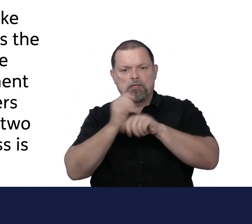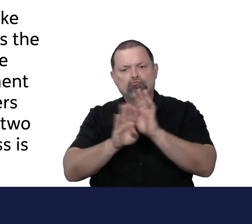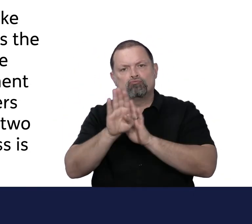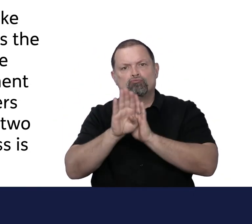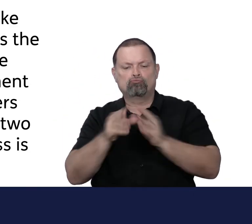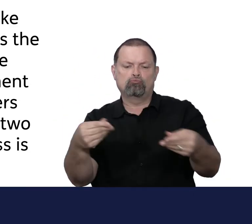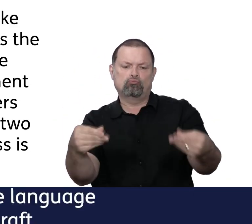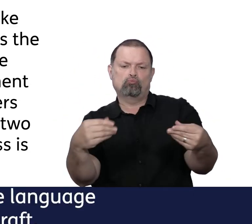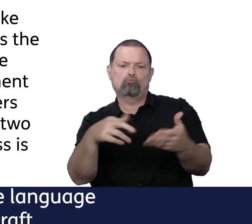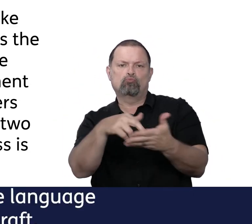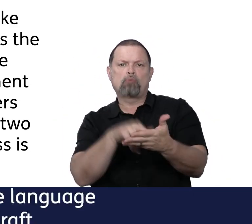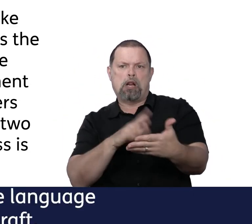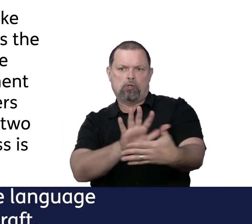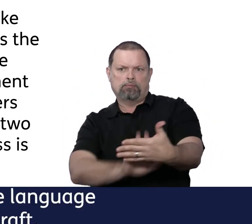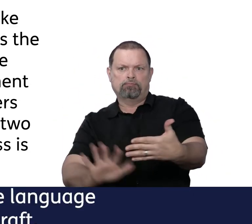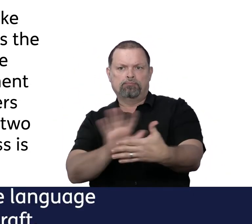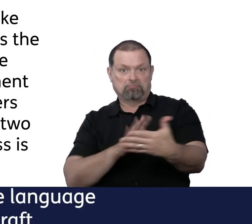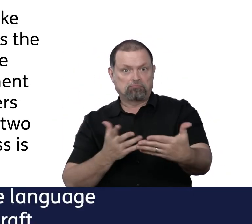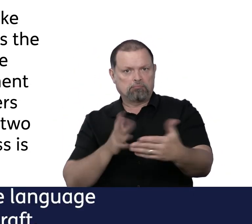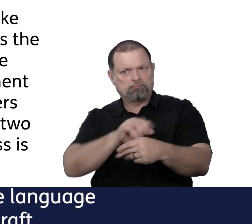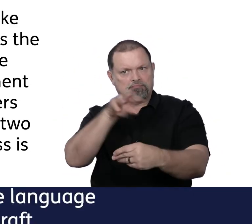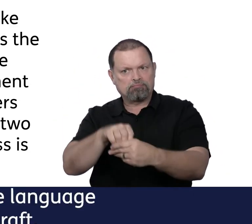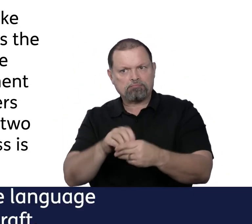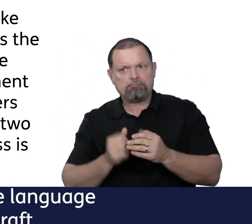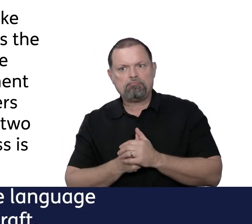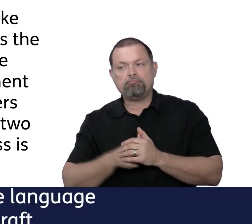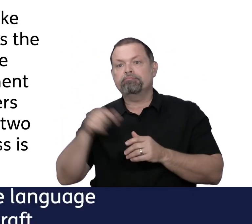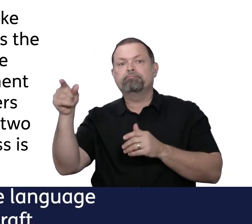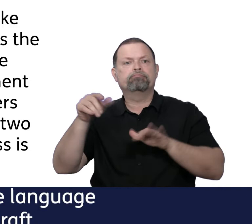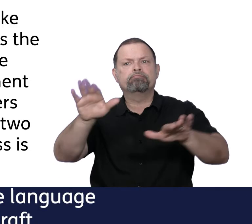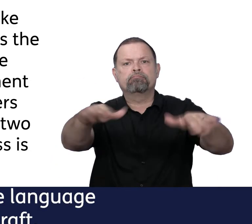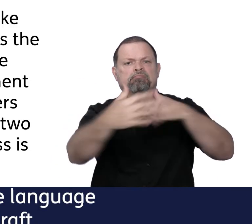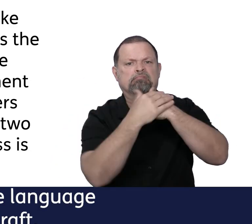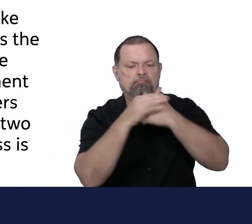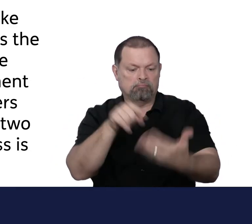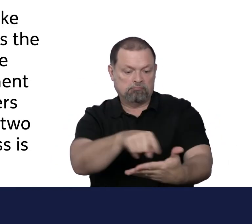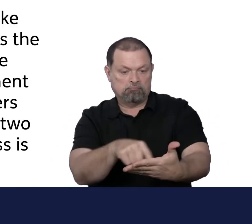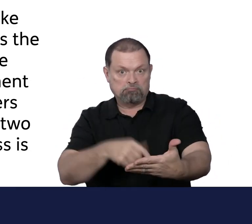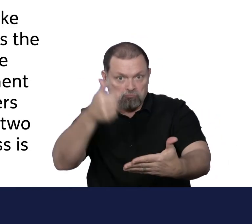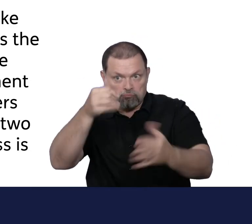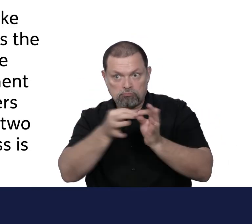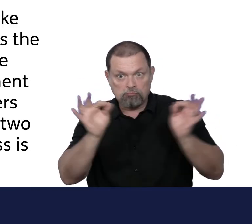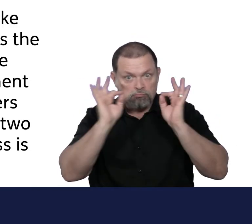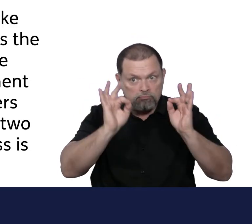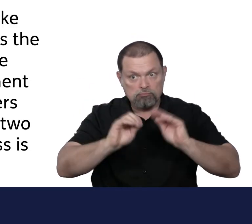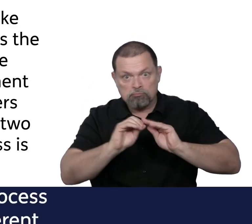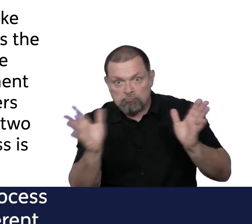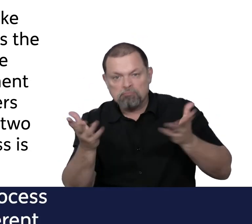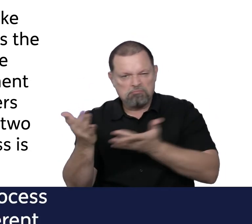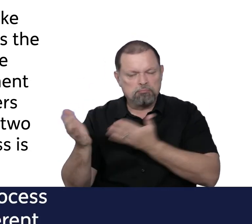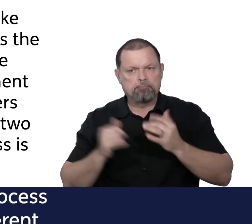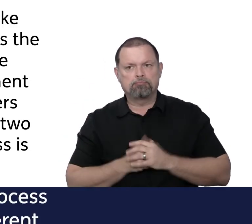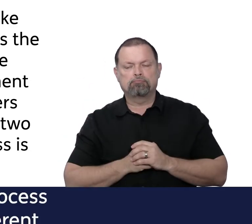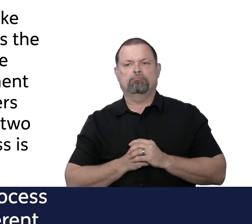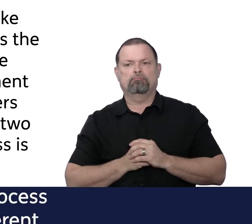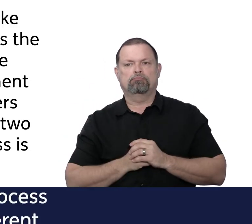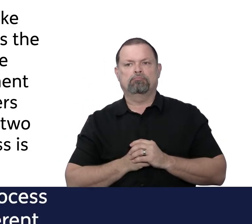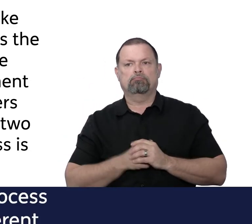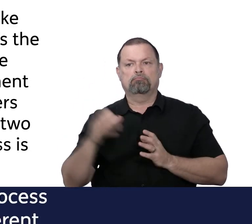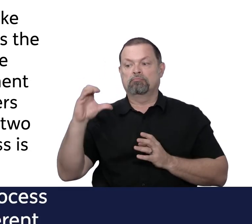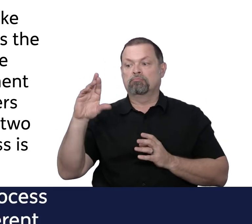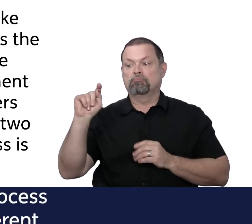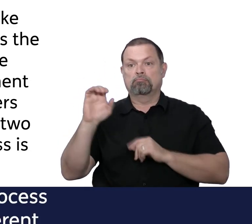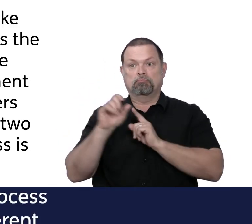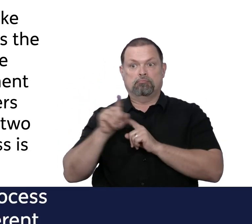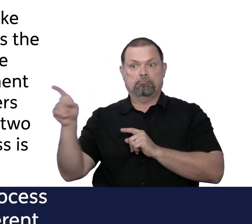regulation. They ask for input on the language and rules in the draft. The CRTC uses a